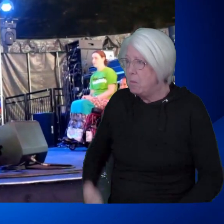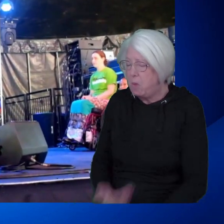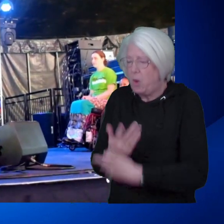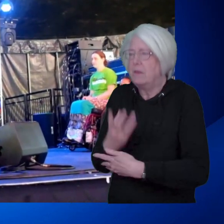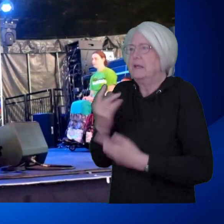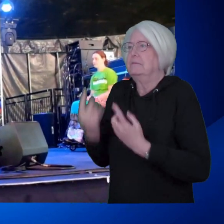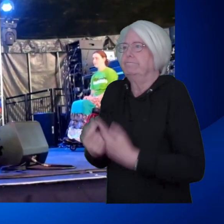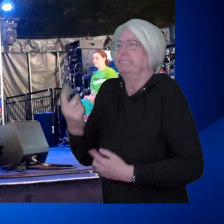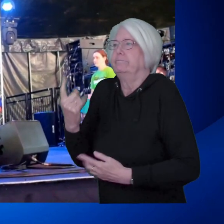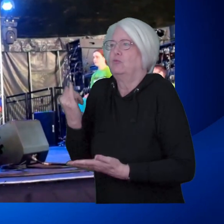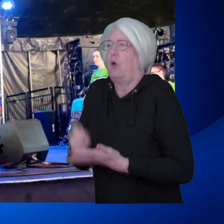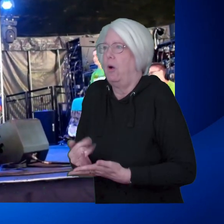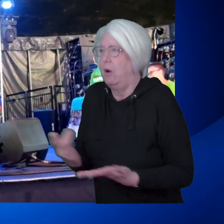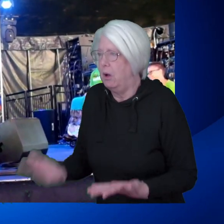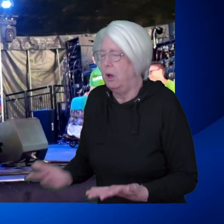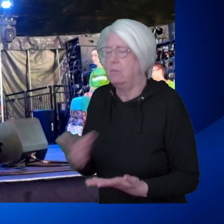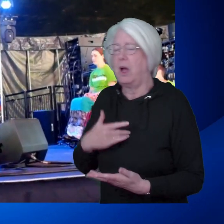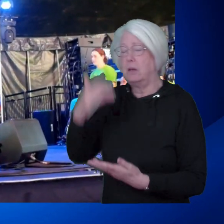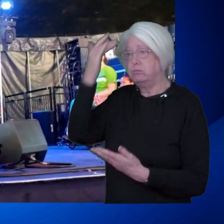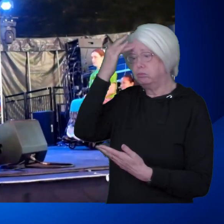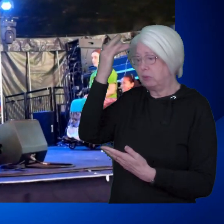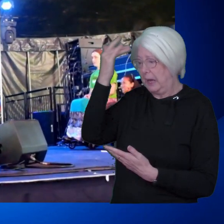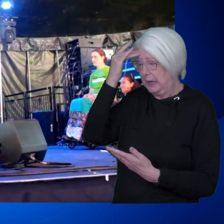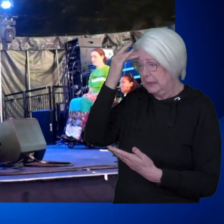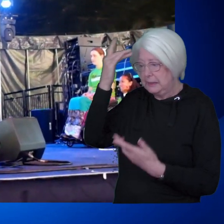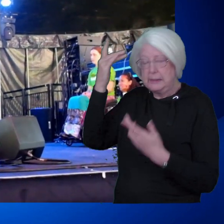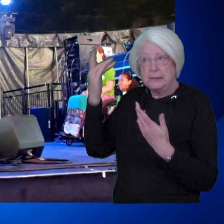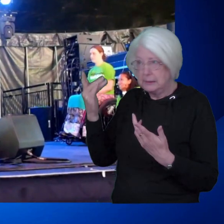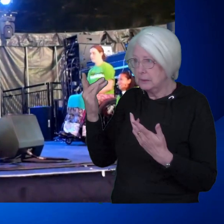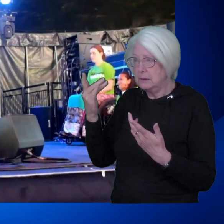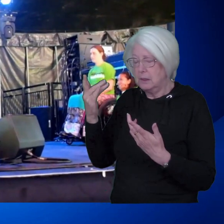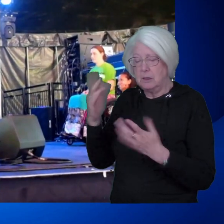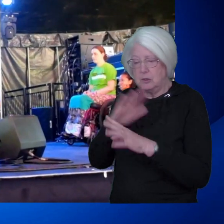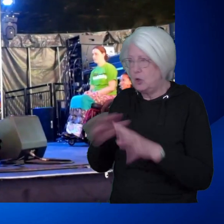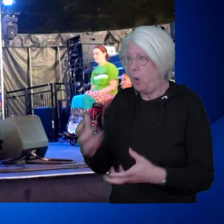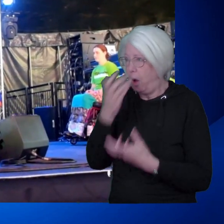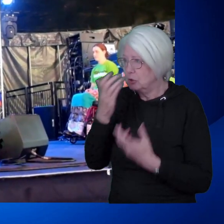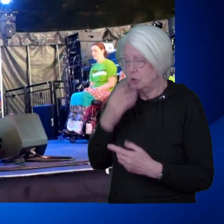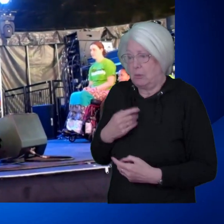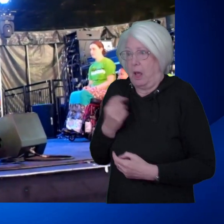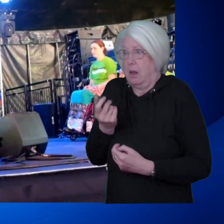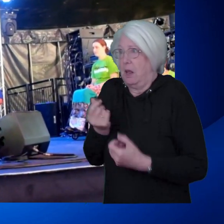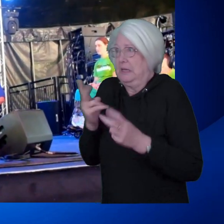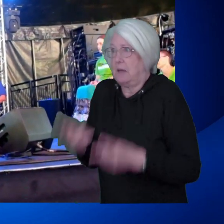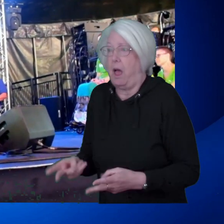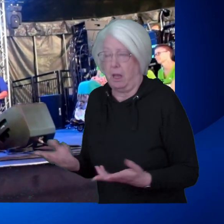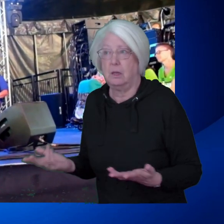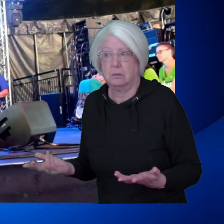cannot breathe. My brain had no oxygen for a long time, and I nearly